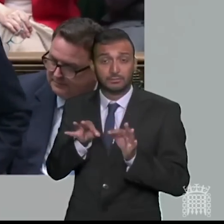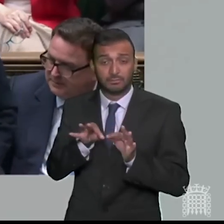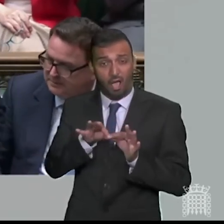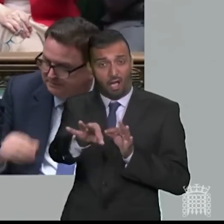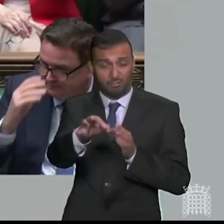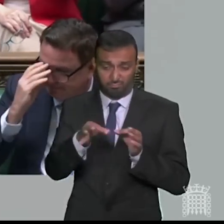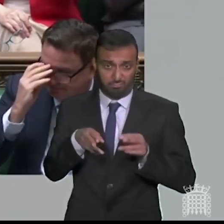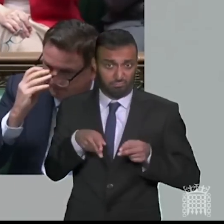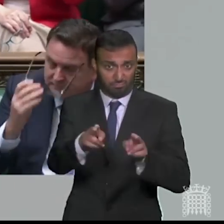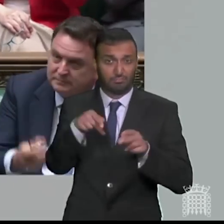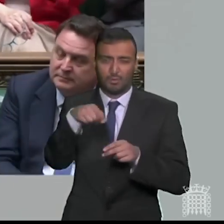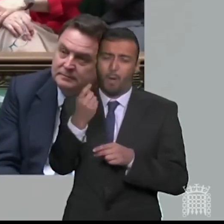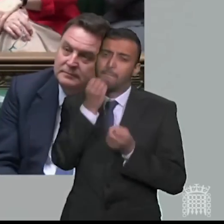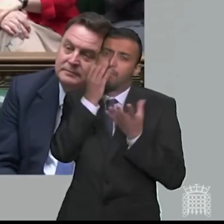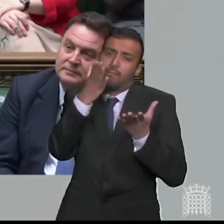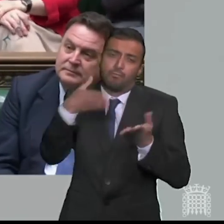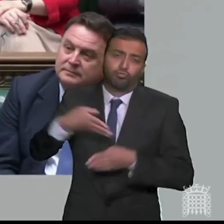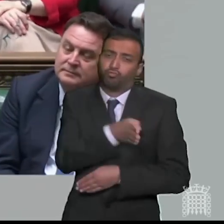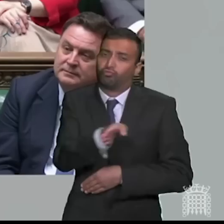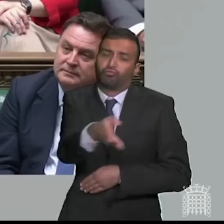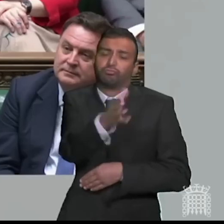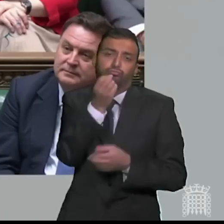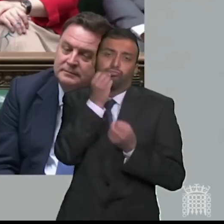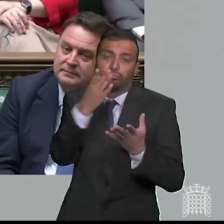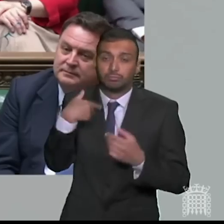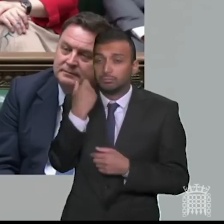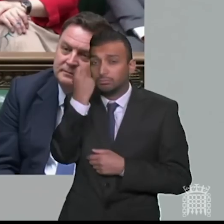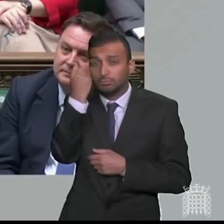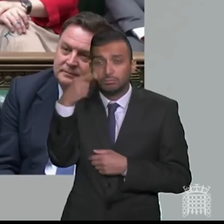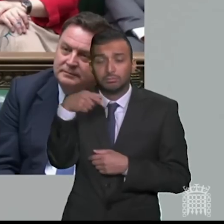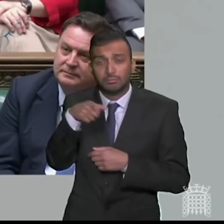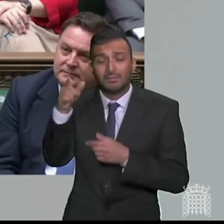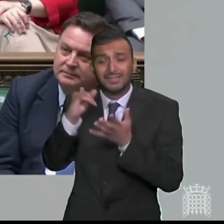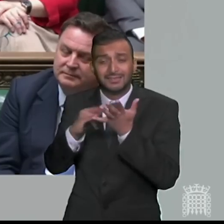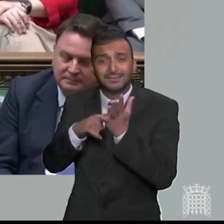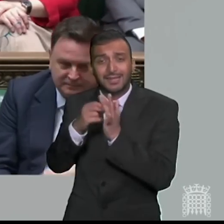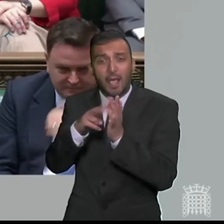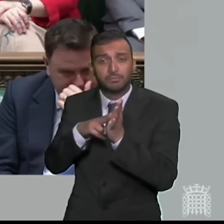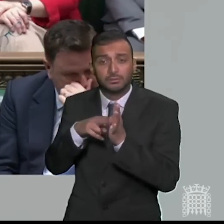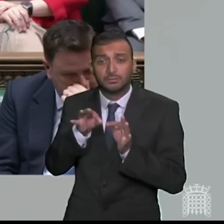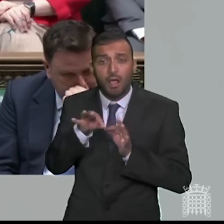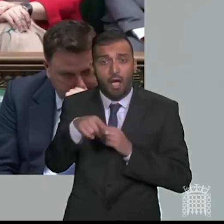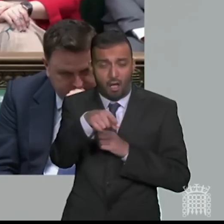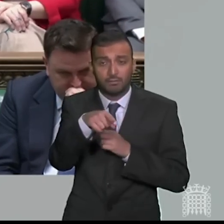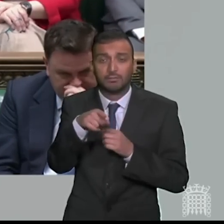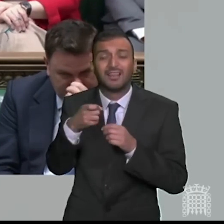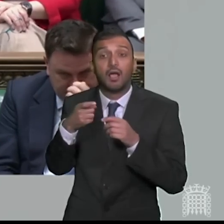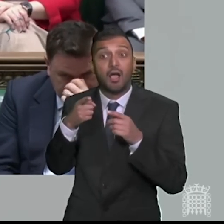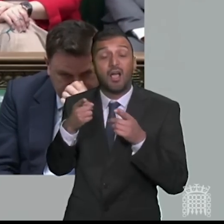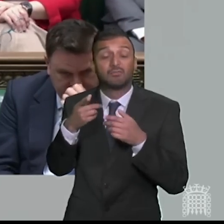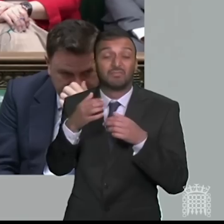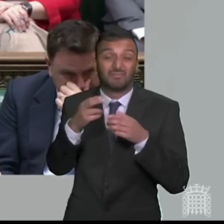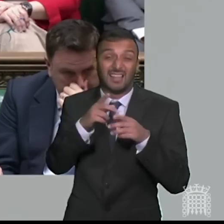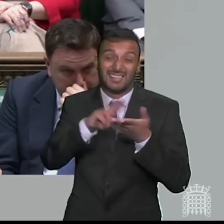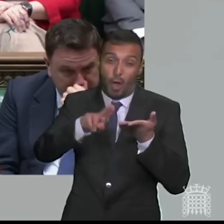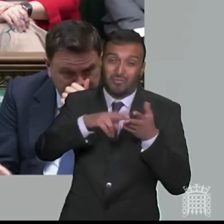country. I understand that the Slapton line partnership, which includes Natural England and the Environment Agency, are